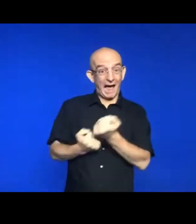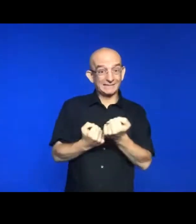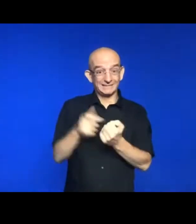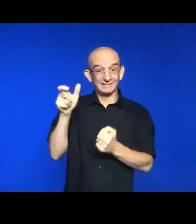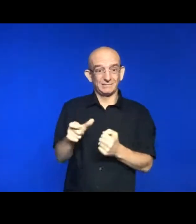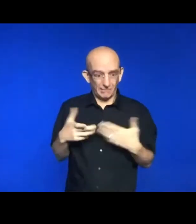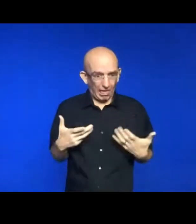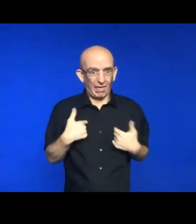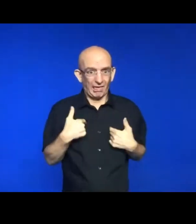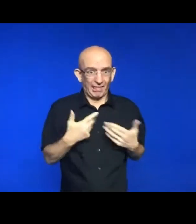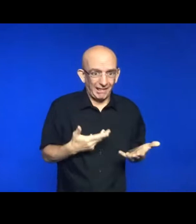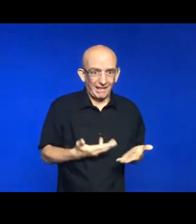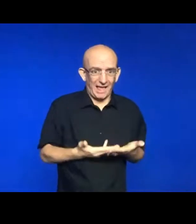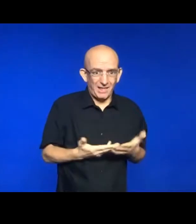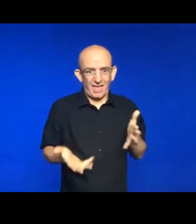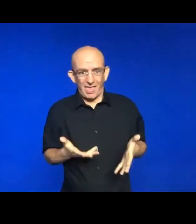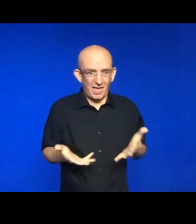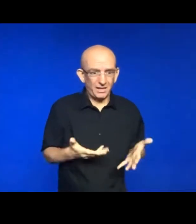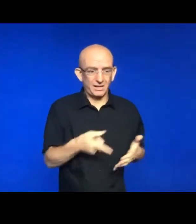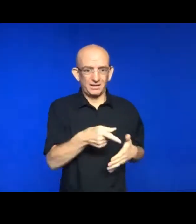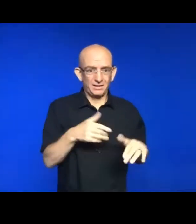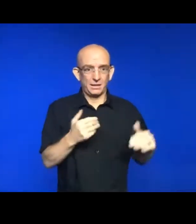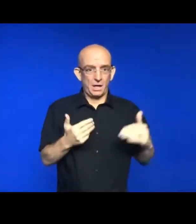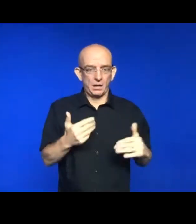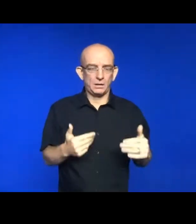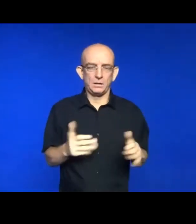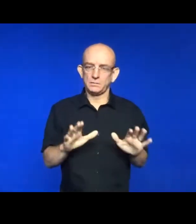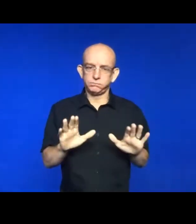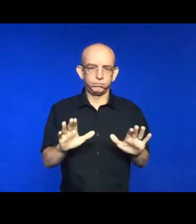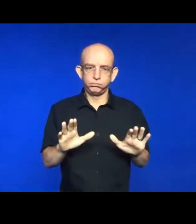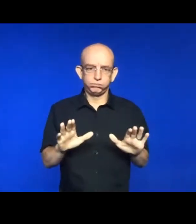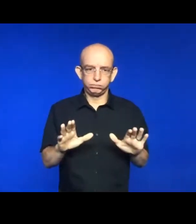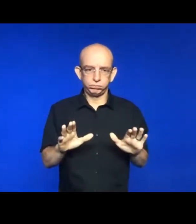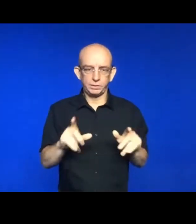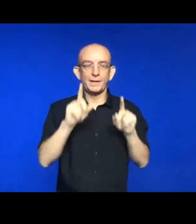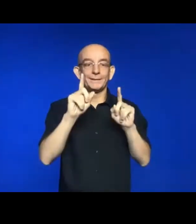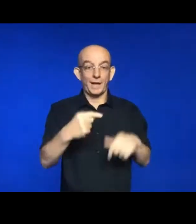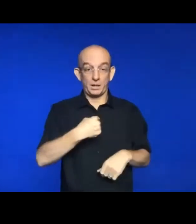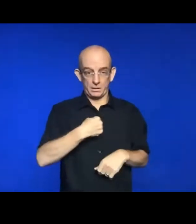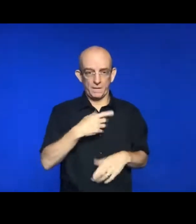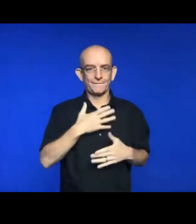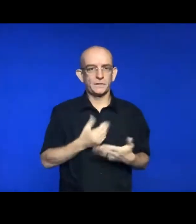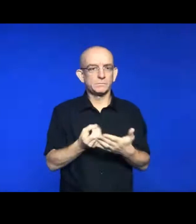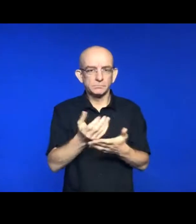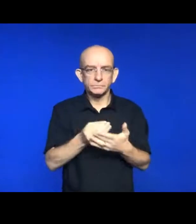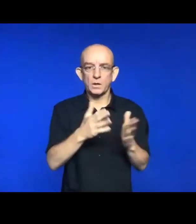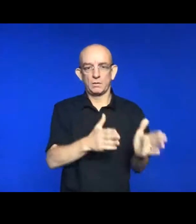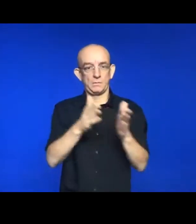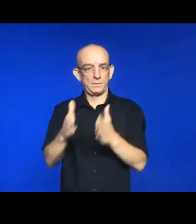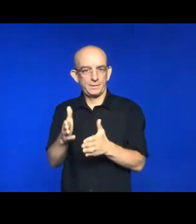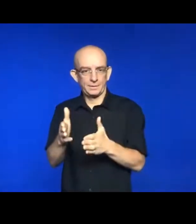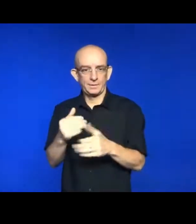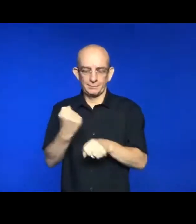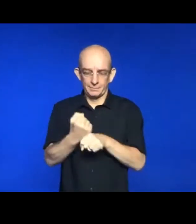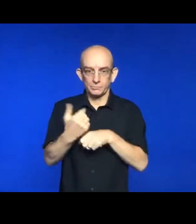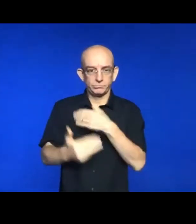to be put in place in order to avoid the second increased risk. The increased